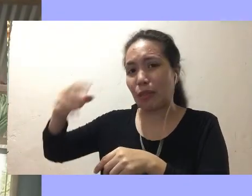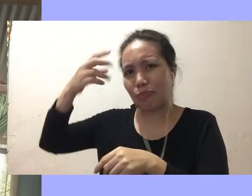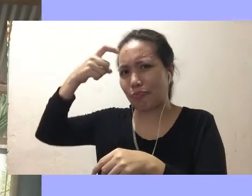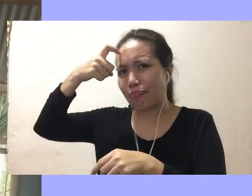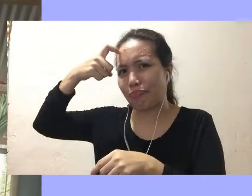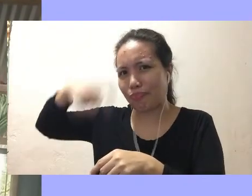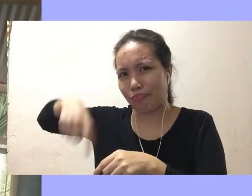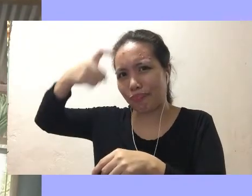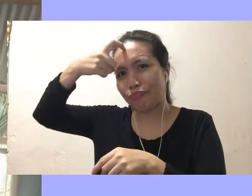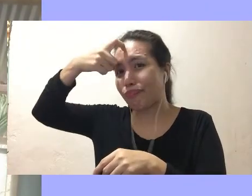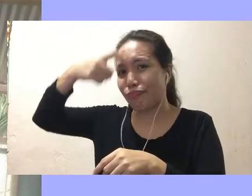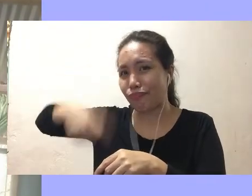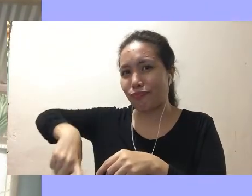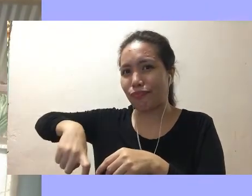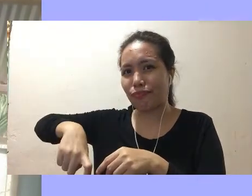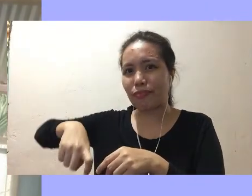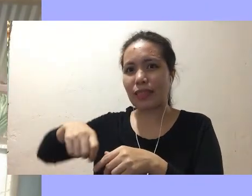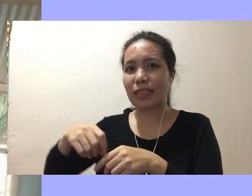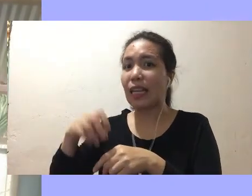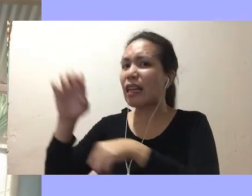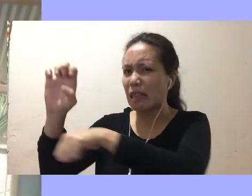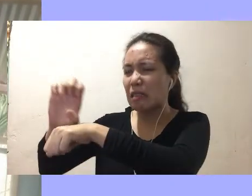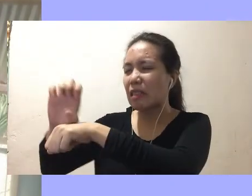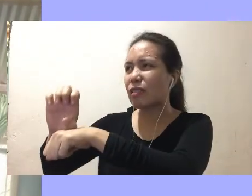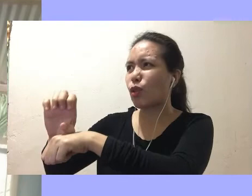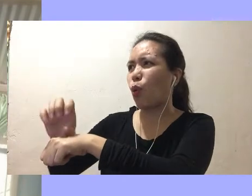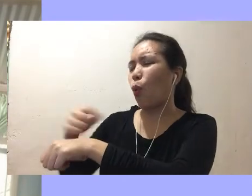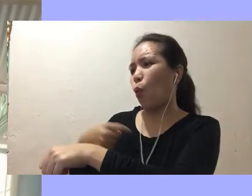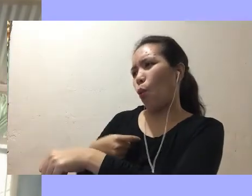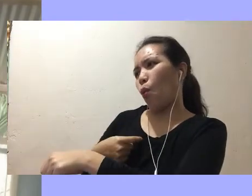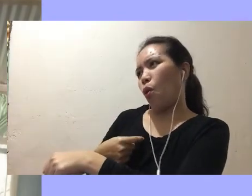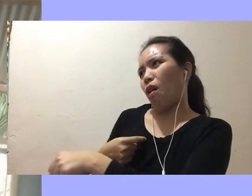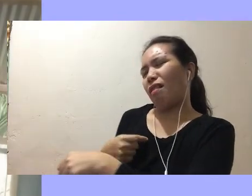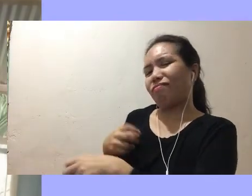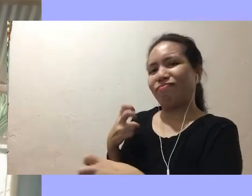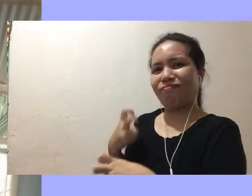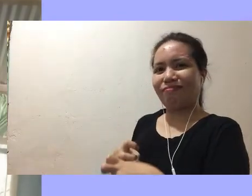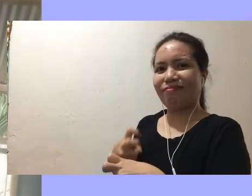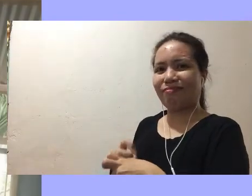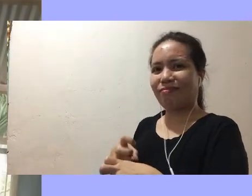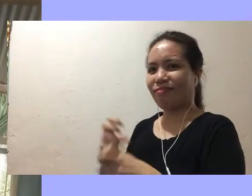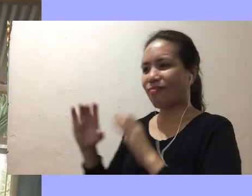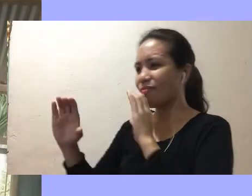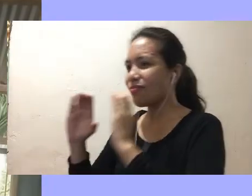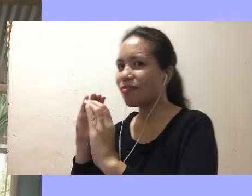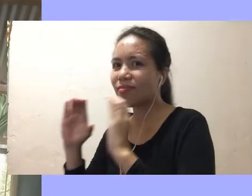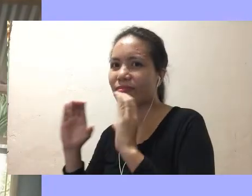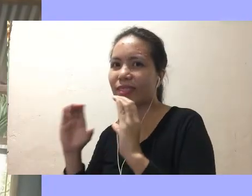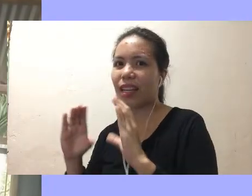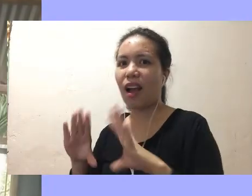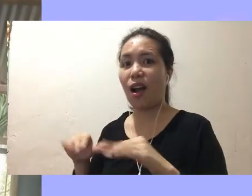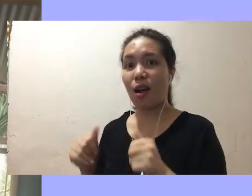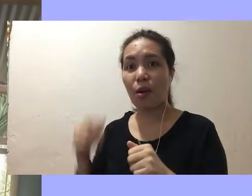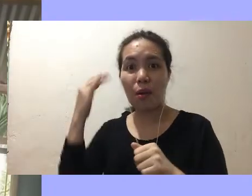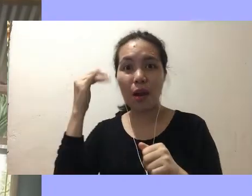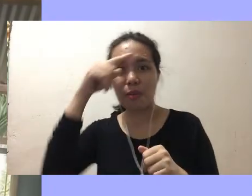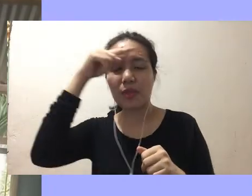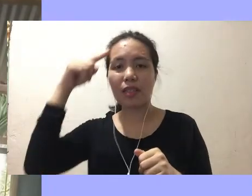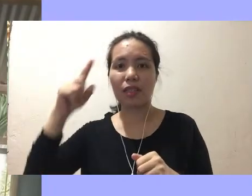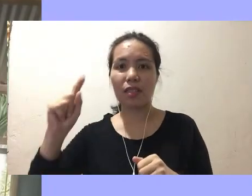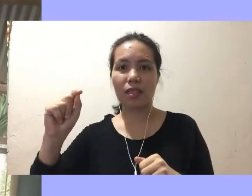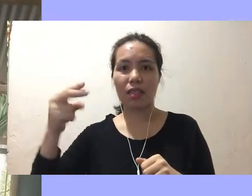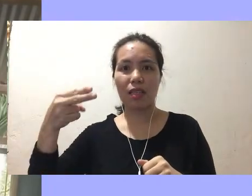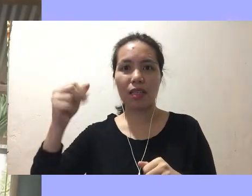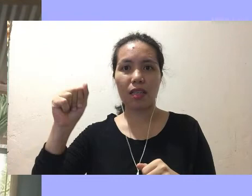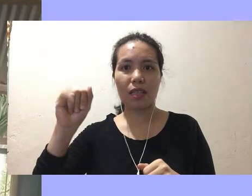English. They are very patriotic. They are very nationalistic. They love their culture. They love their